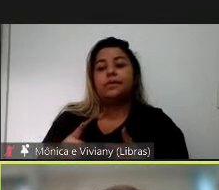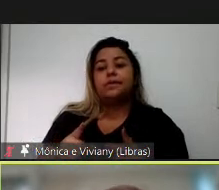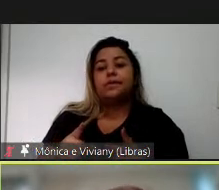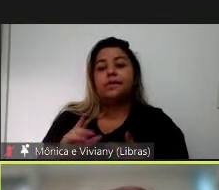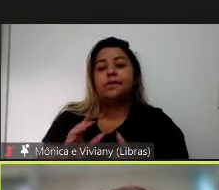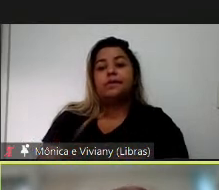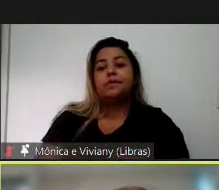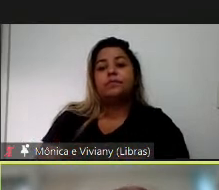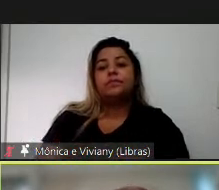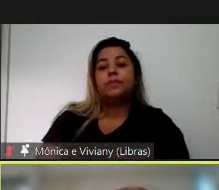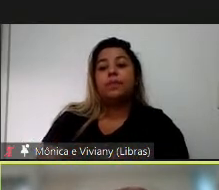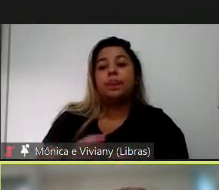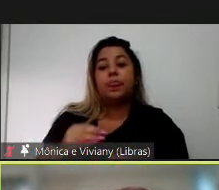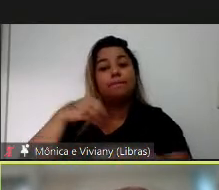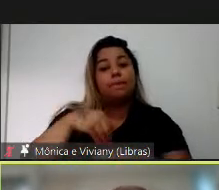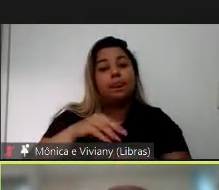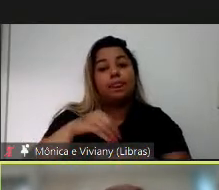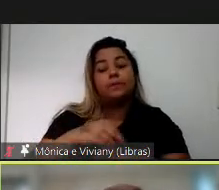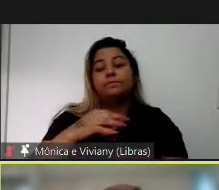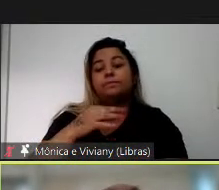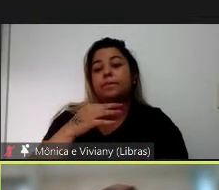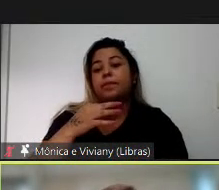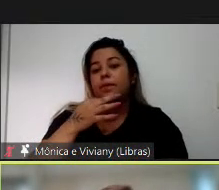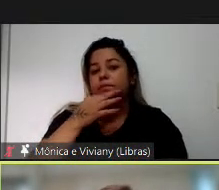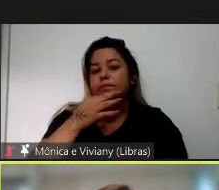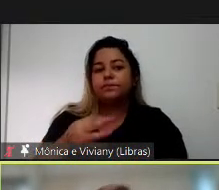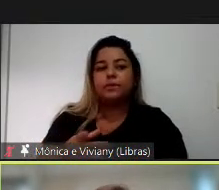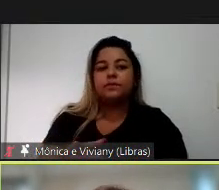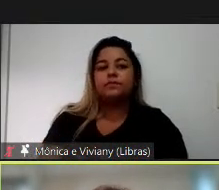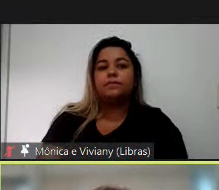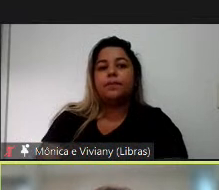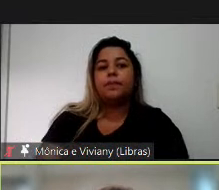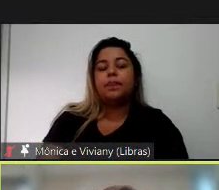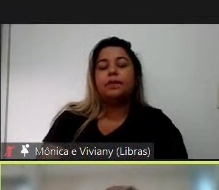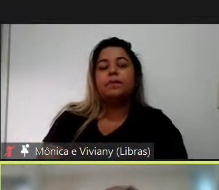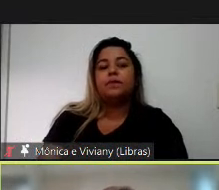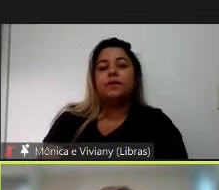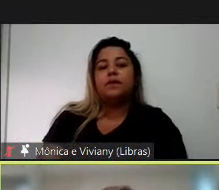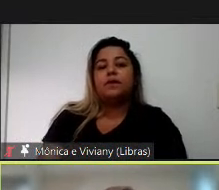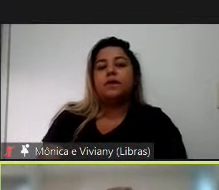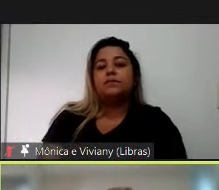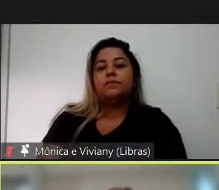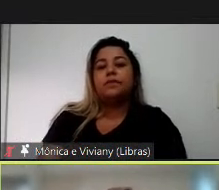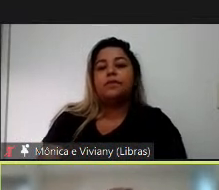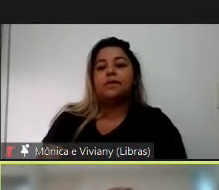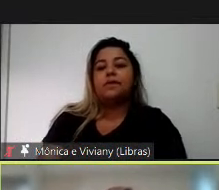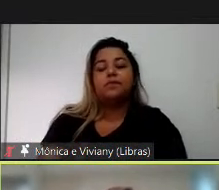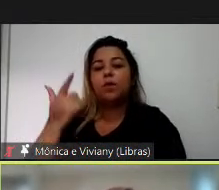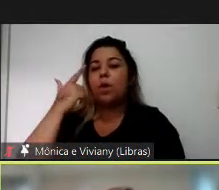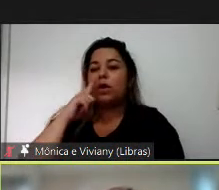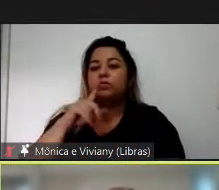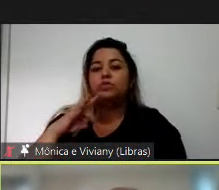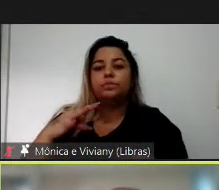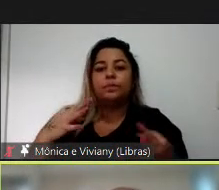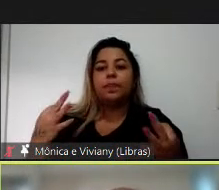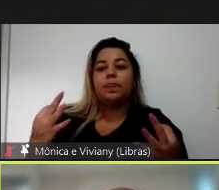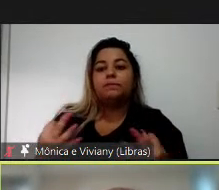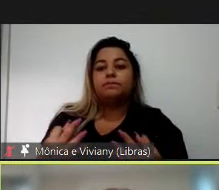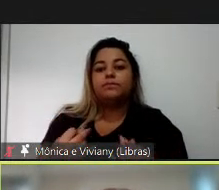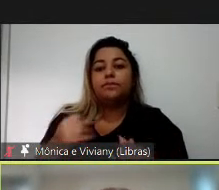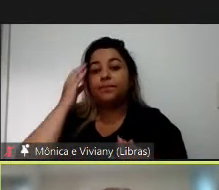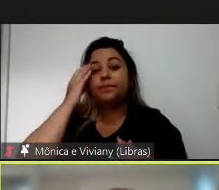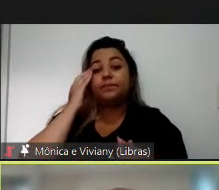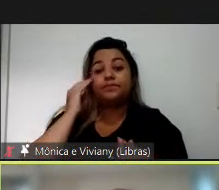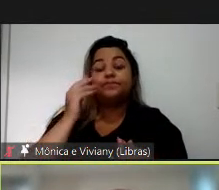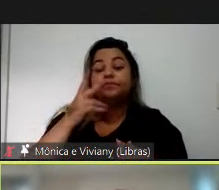So this is a little bit of the distribution of the recommendations. And then I'm not going to be able to get into all